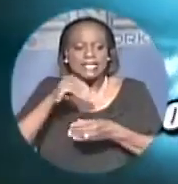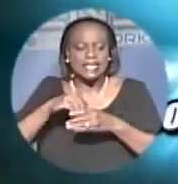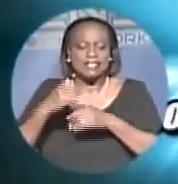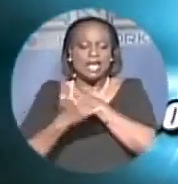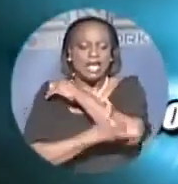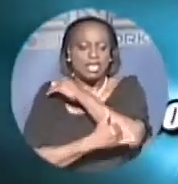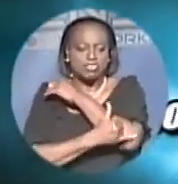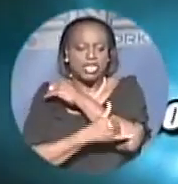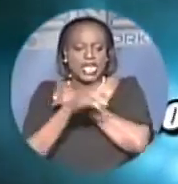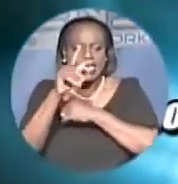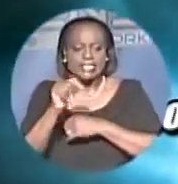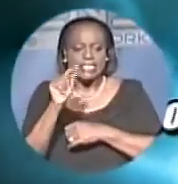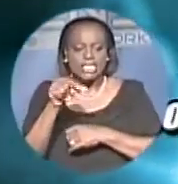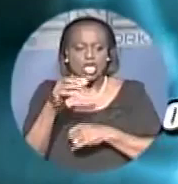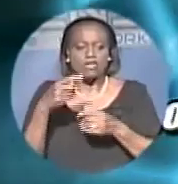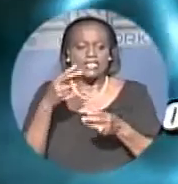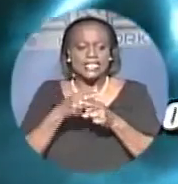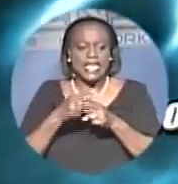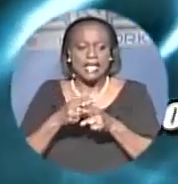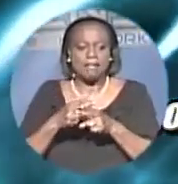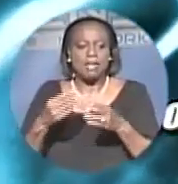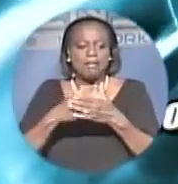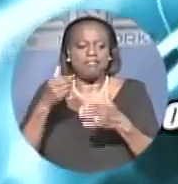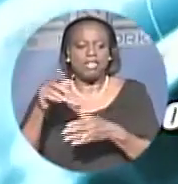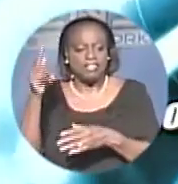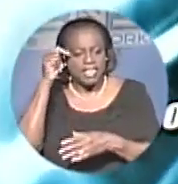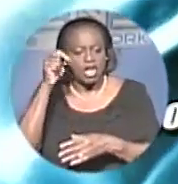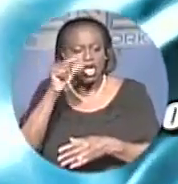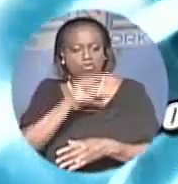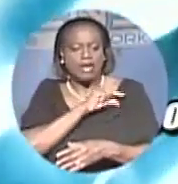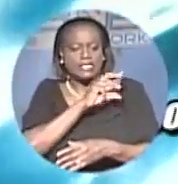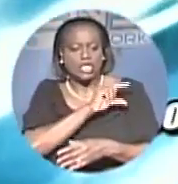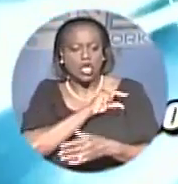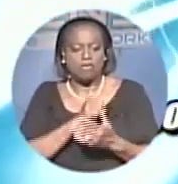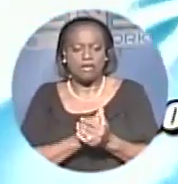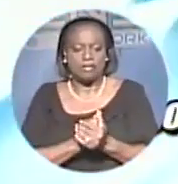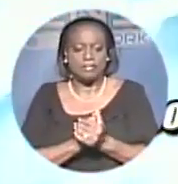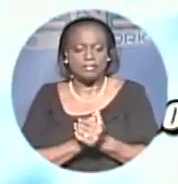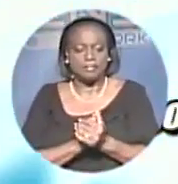honor of a veteran educator, Theodore Grant Glover. Shanique Miller, 7S News.